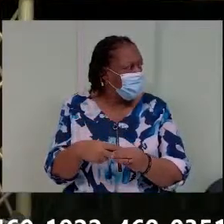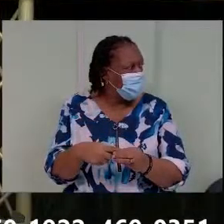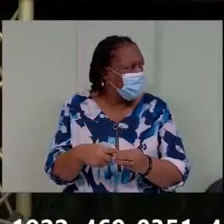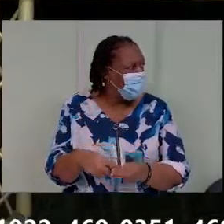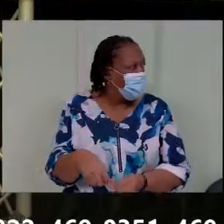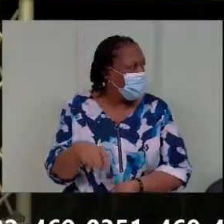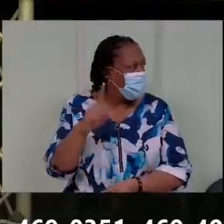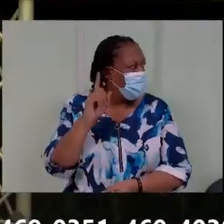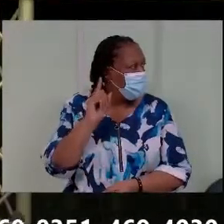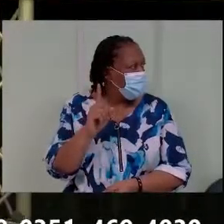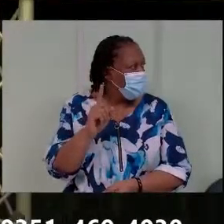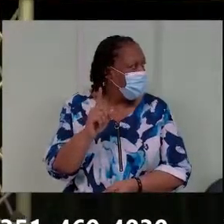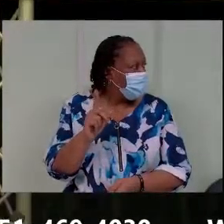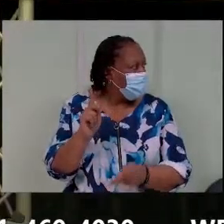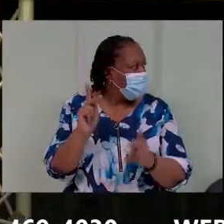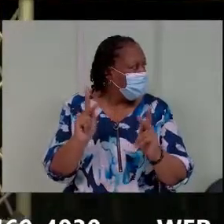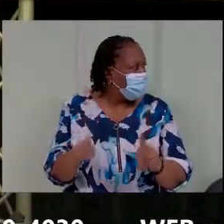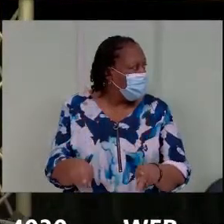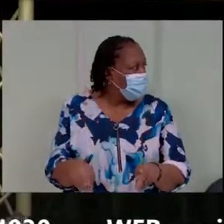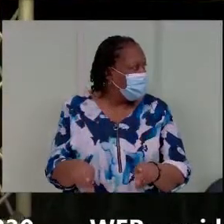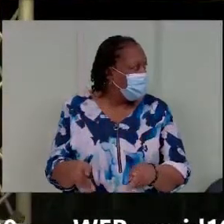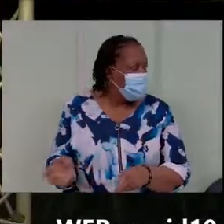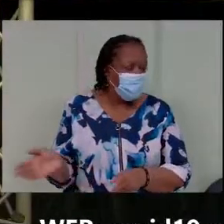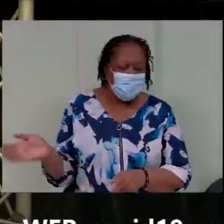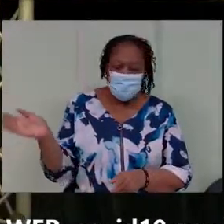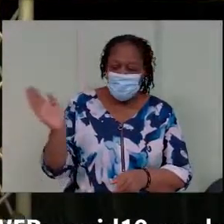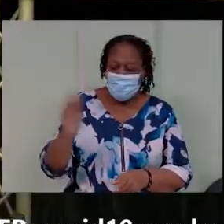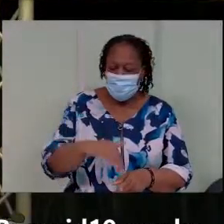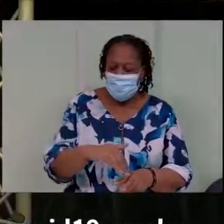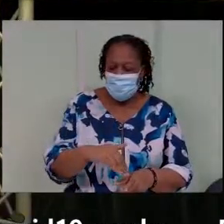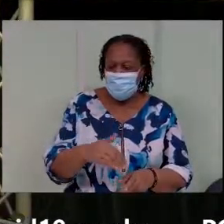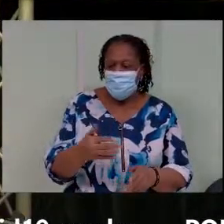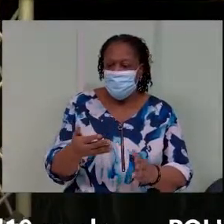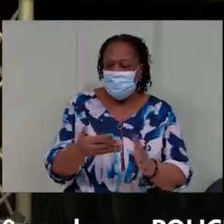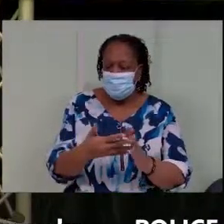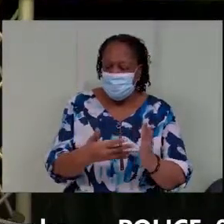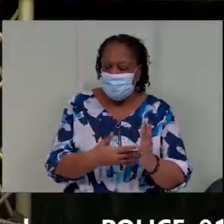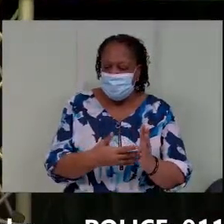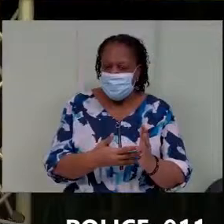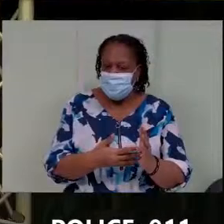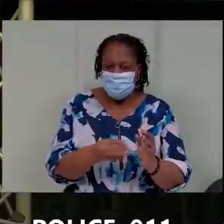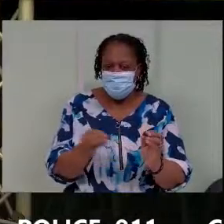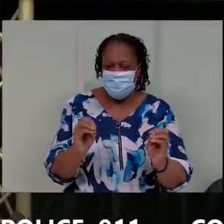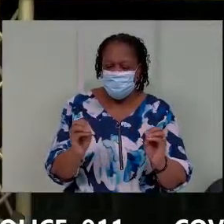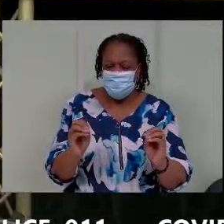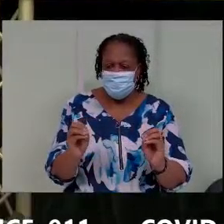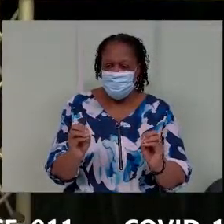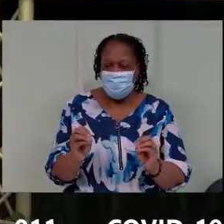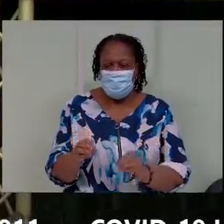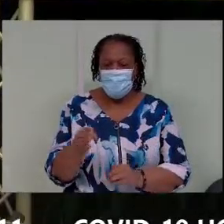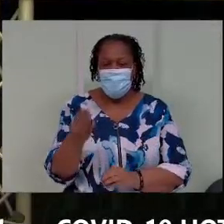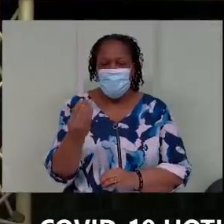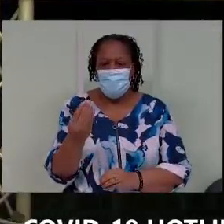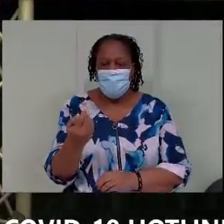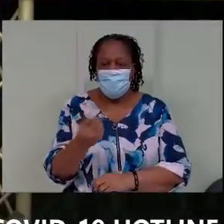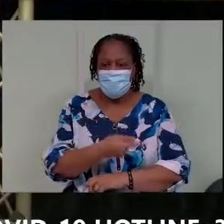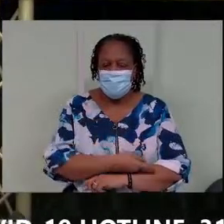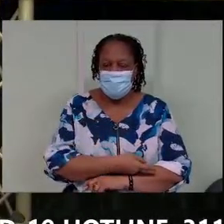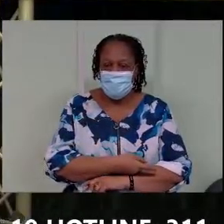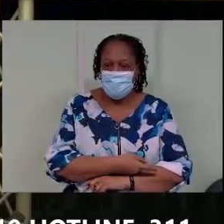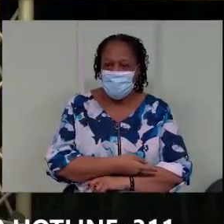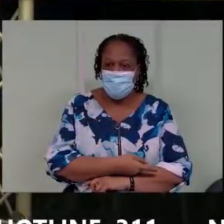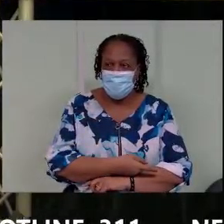an individual was tested upon arrival negative. After 14 days in